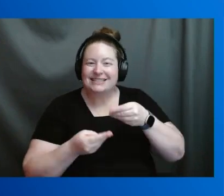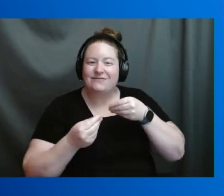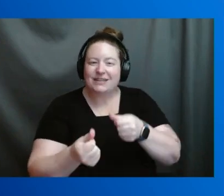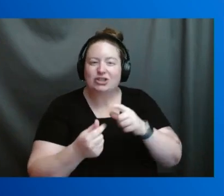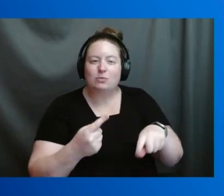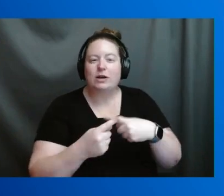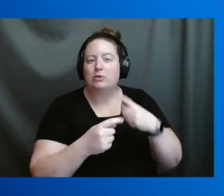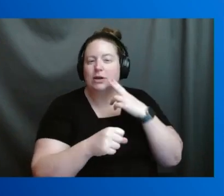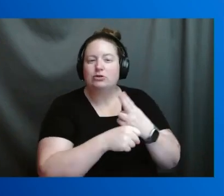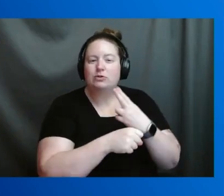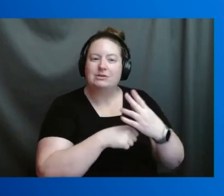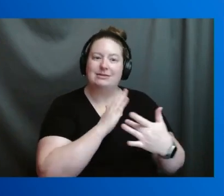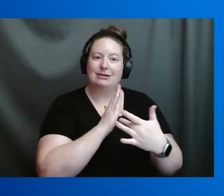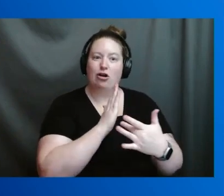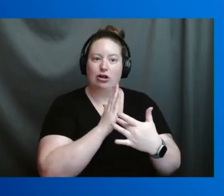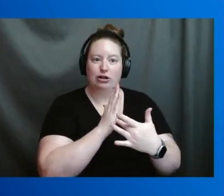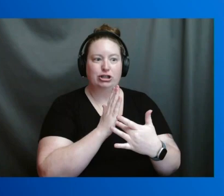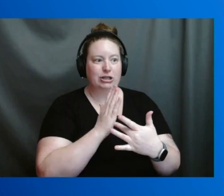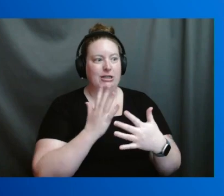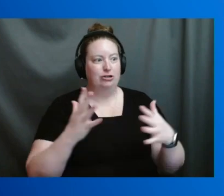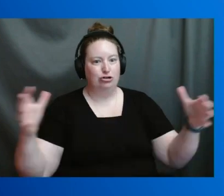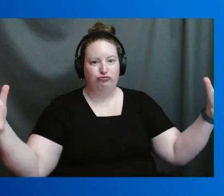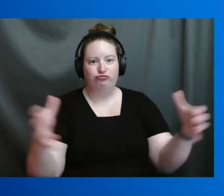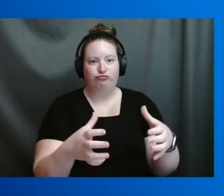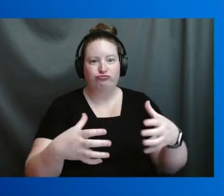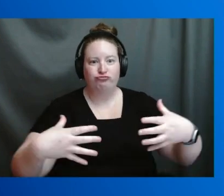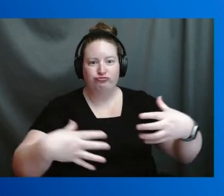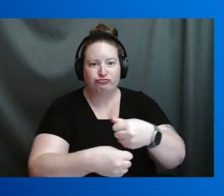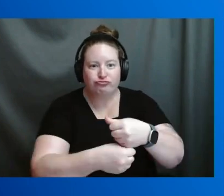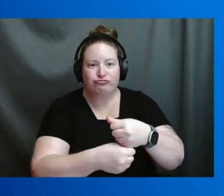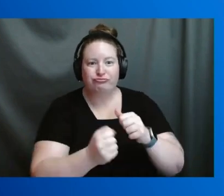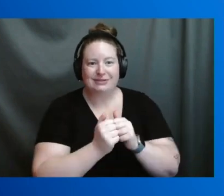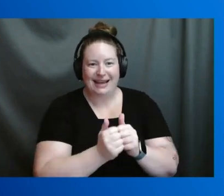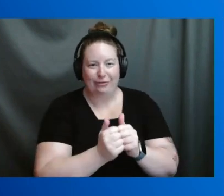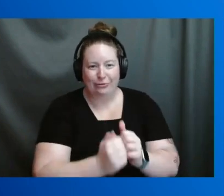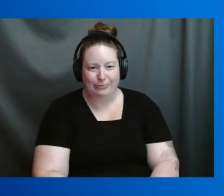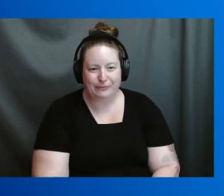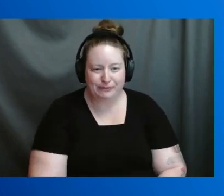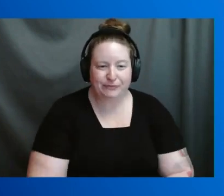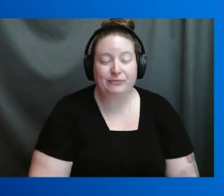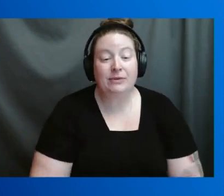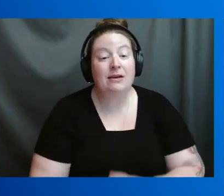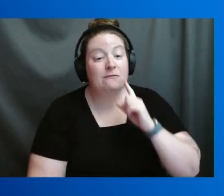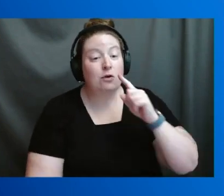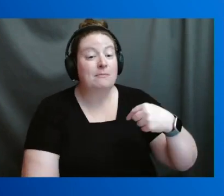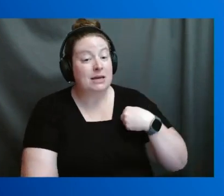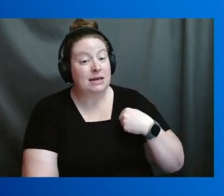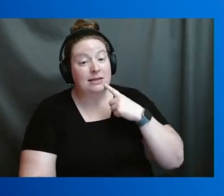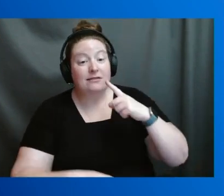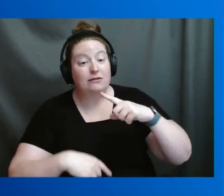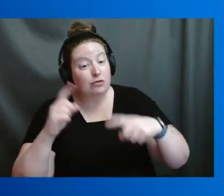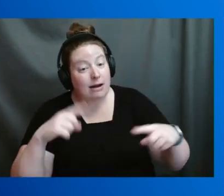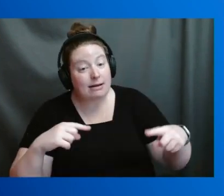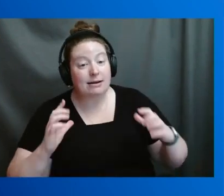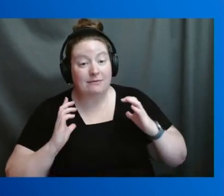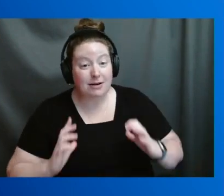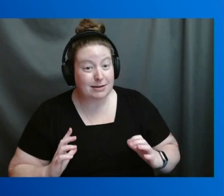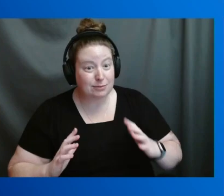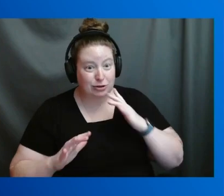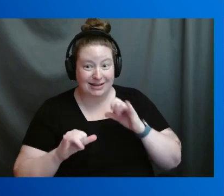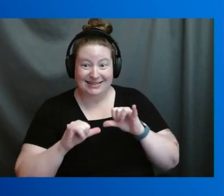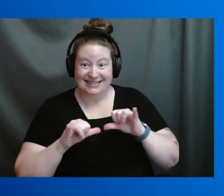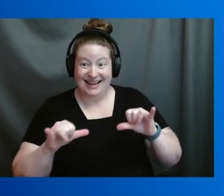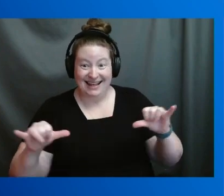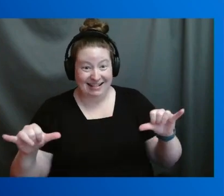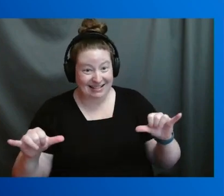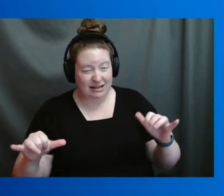technology as the accelerant to kind of go and do that over there. So for me, the sheer variety of customers and scale that we're operating at is sometimes